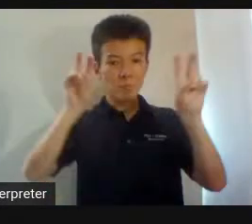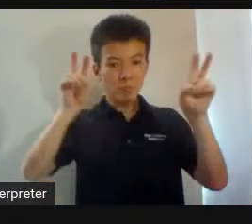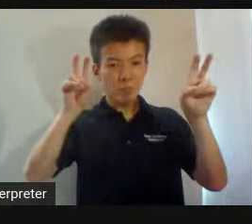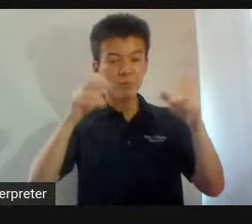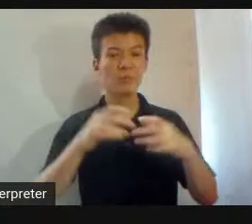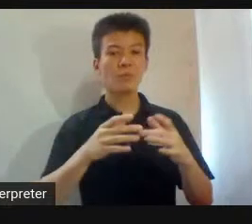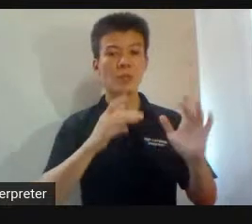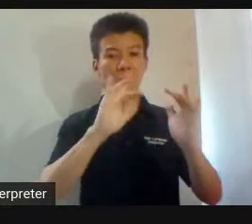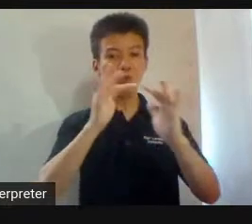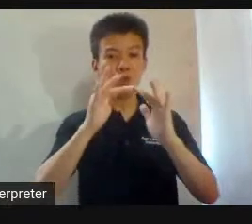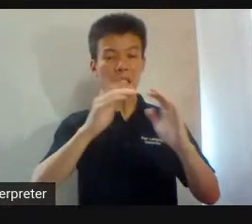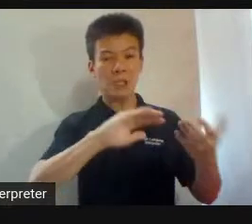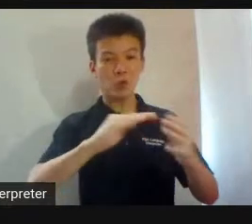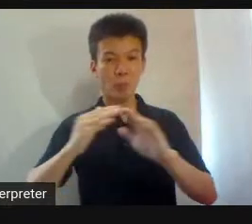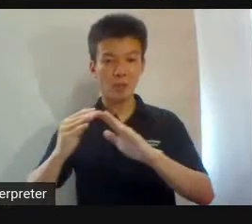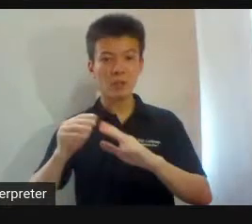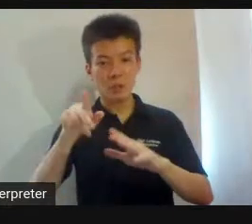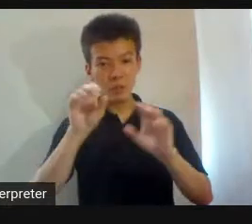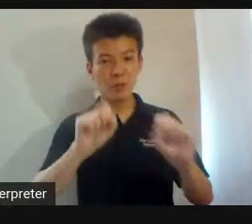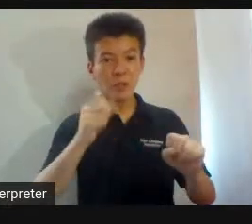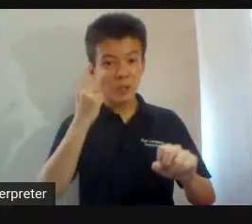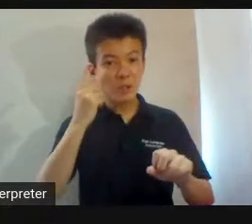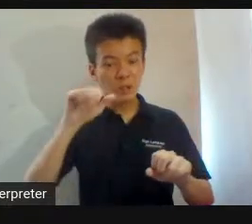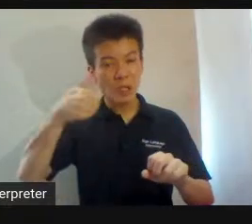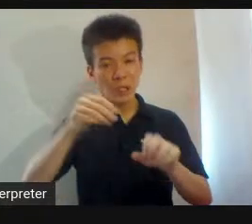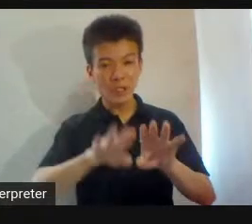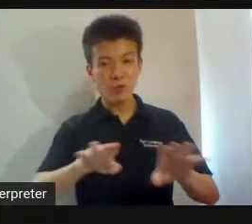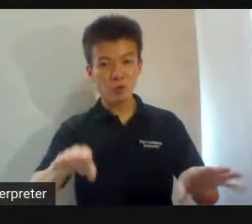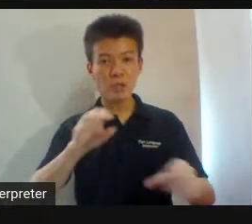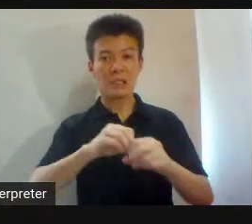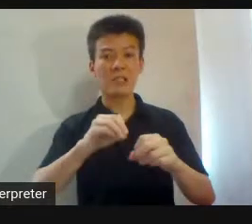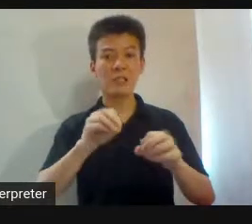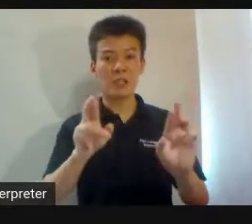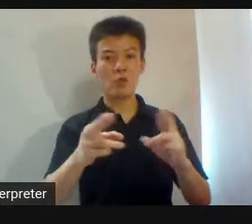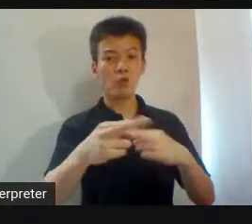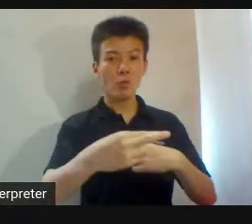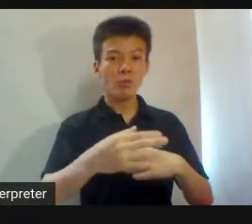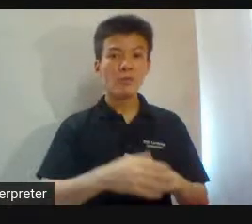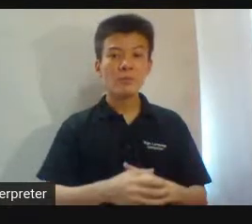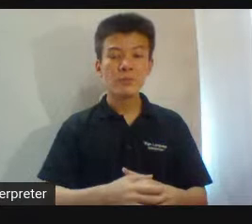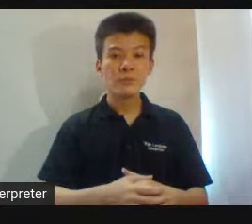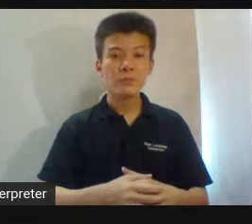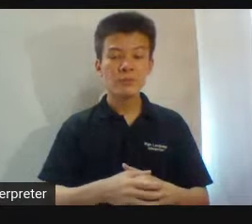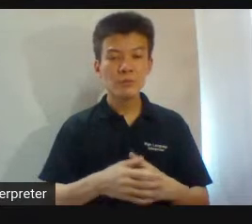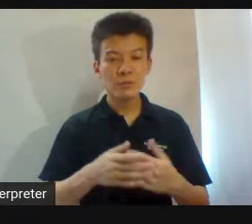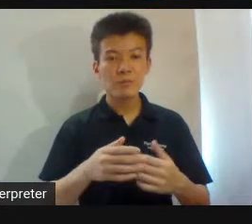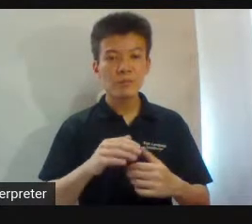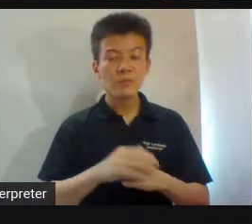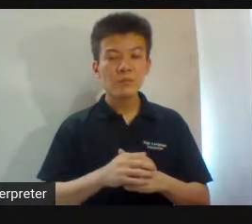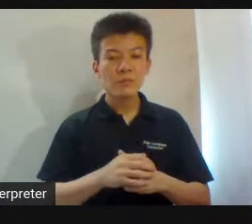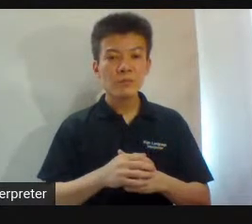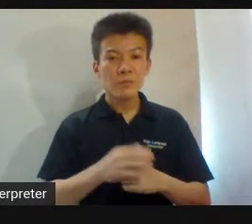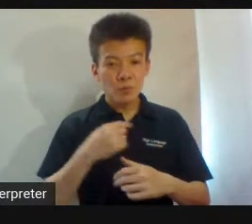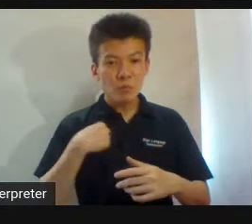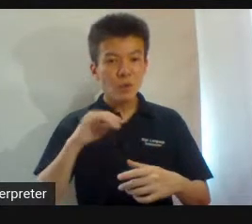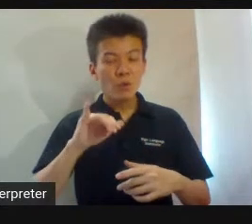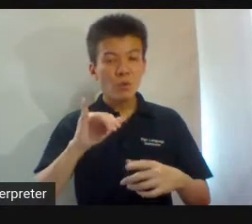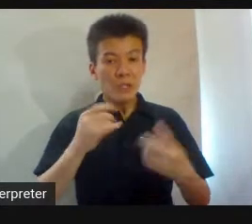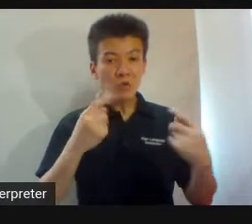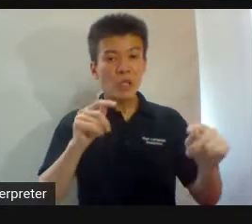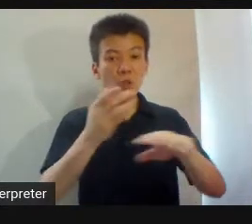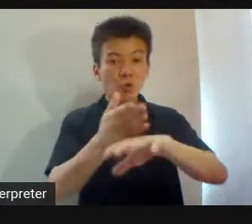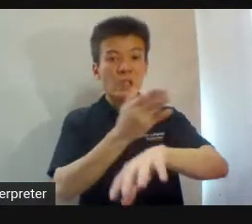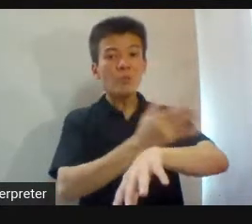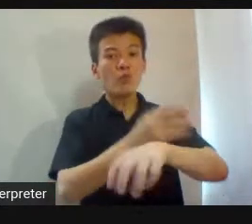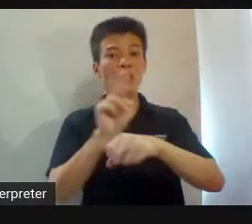virtual community where they're able to see other children in the room. And I think by virtue of the fact that we are always trying to improve